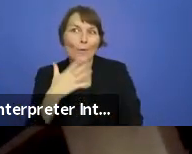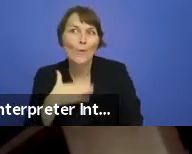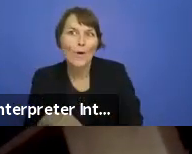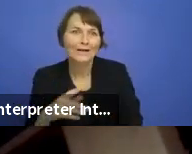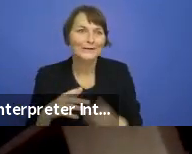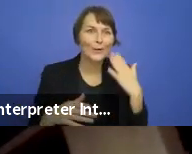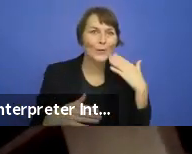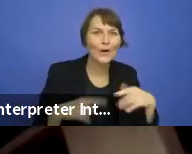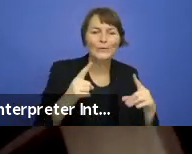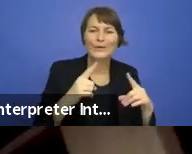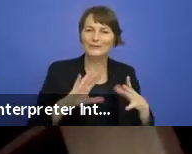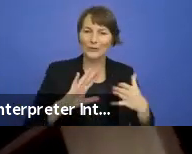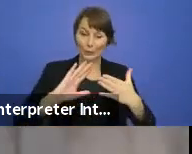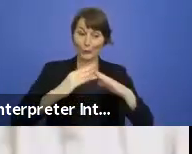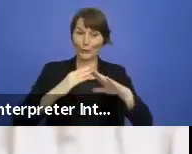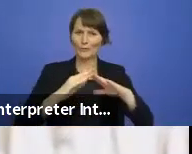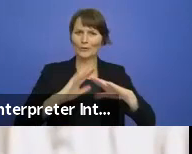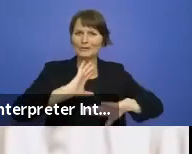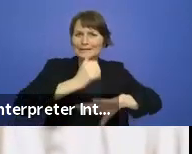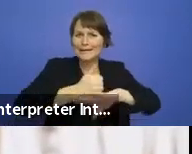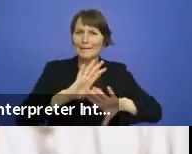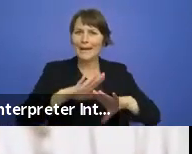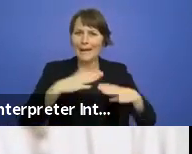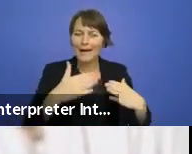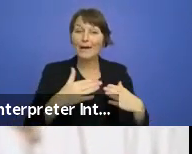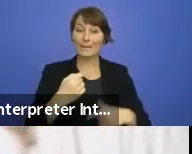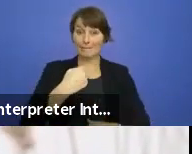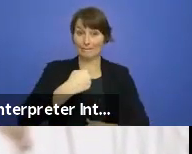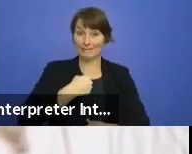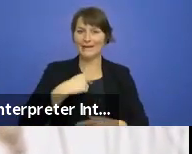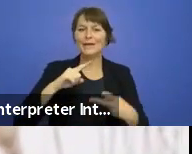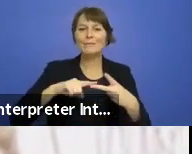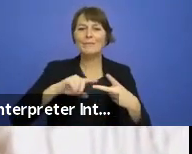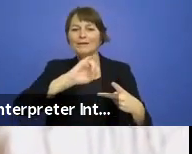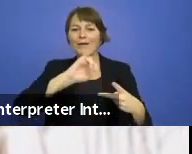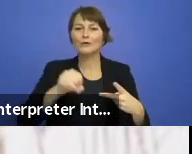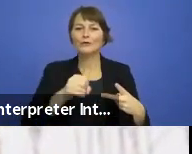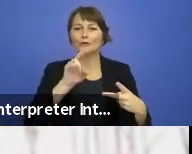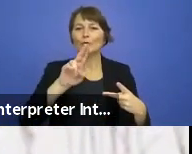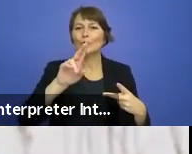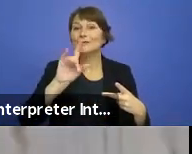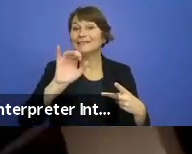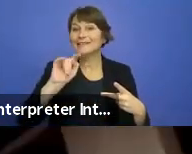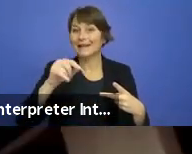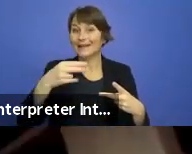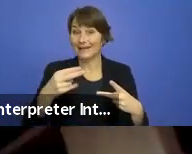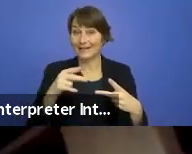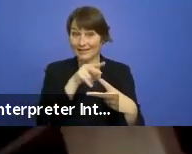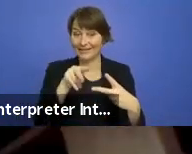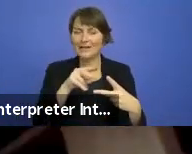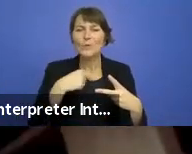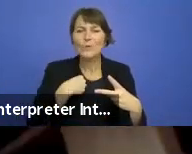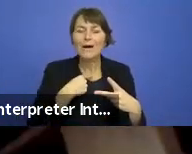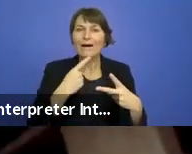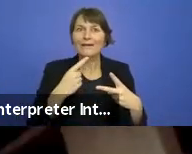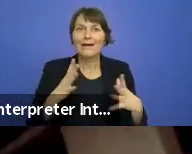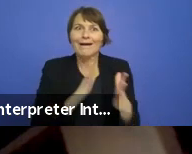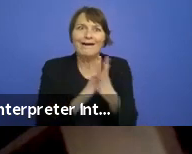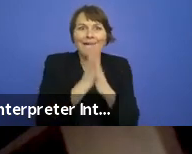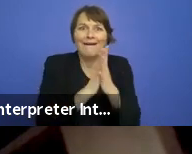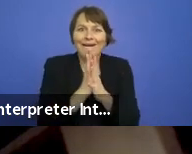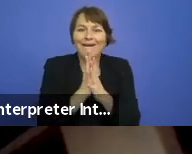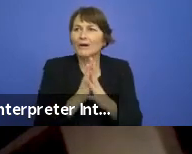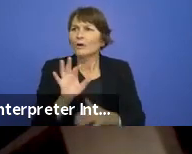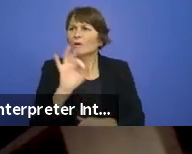of collaborators, me and Judith set out to find artists who shared our excitement for these knotty and unanswerable questions.